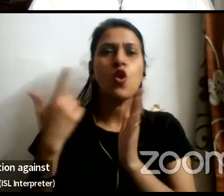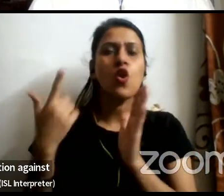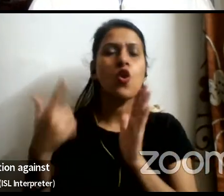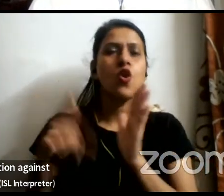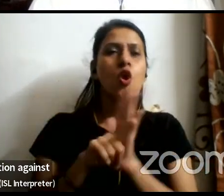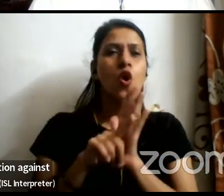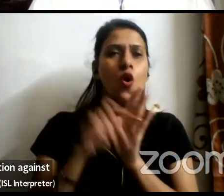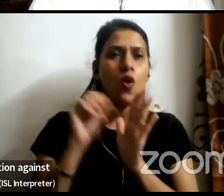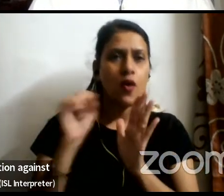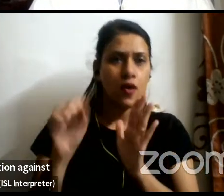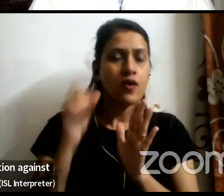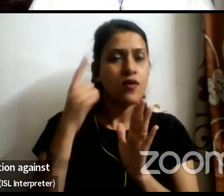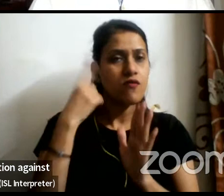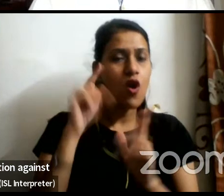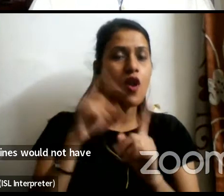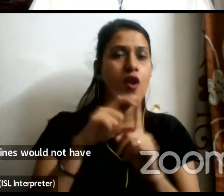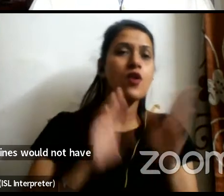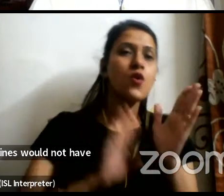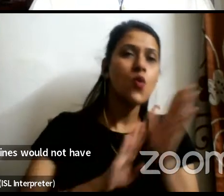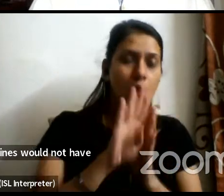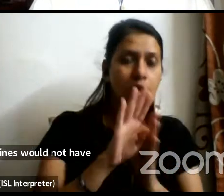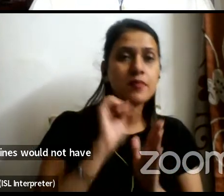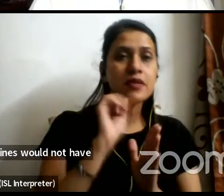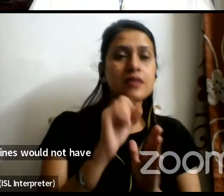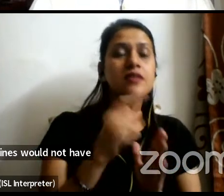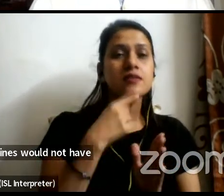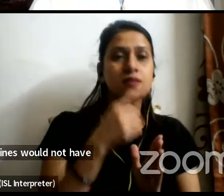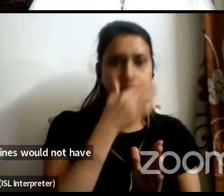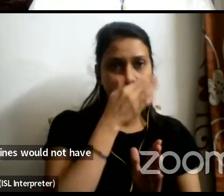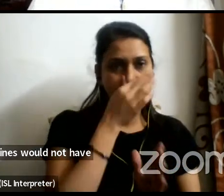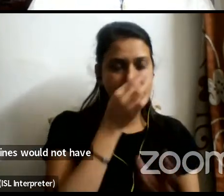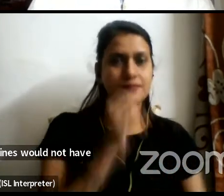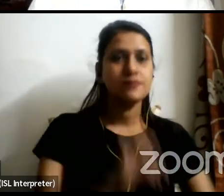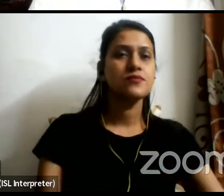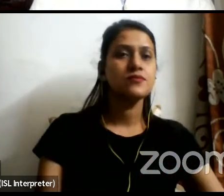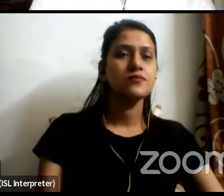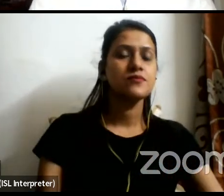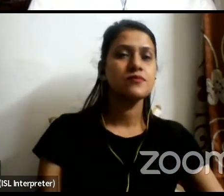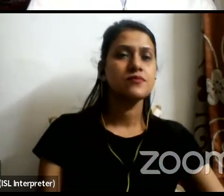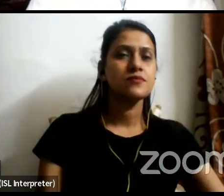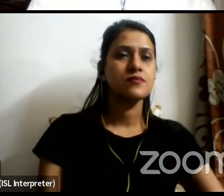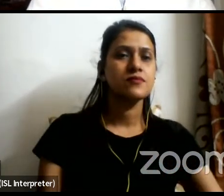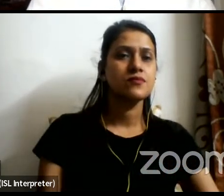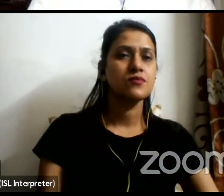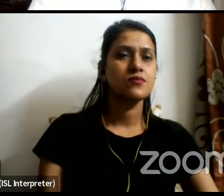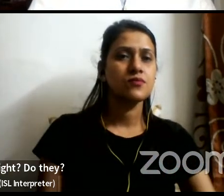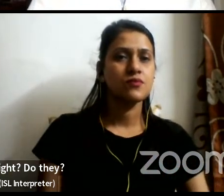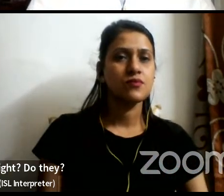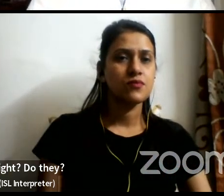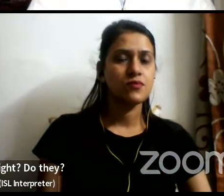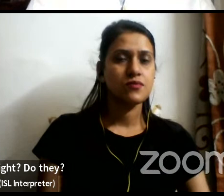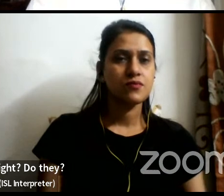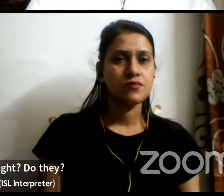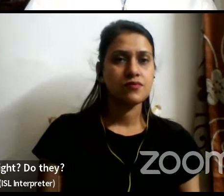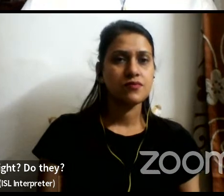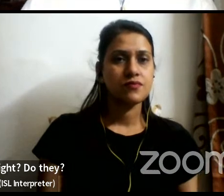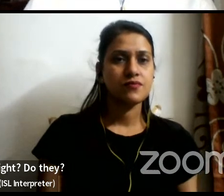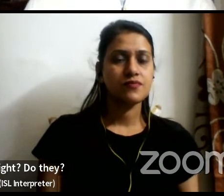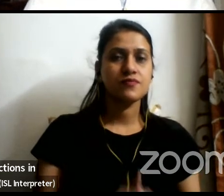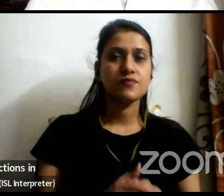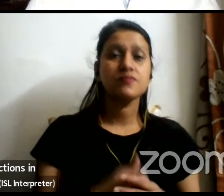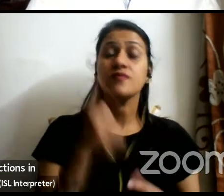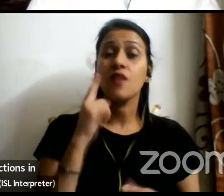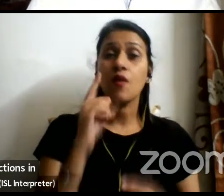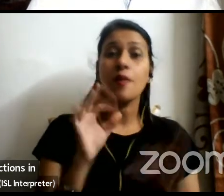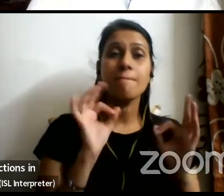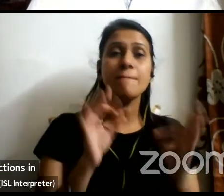would not have been developed. Having said that, do I think pharma is always right? Are they always using these restrictions in the best possible